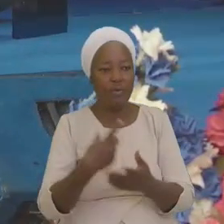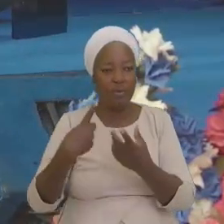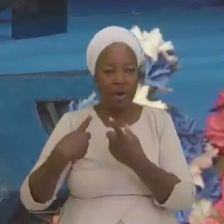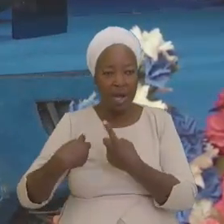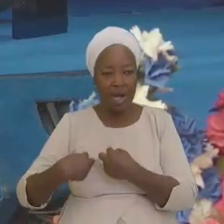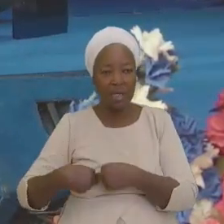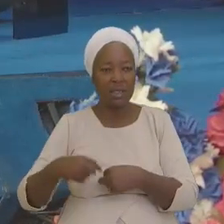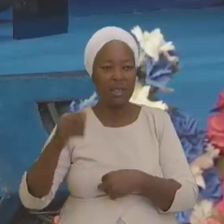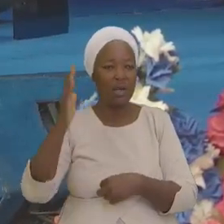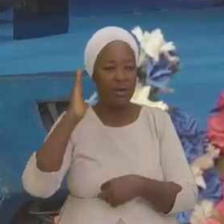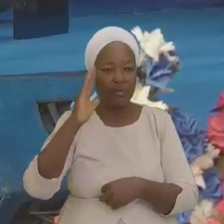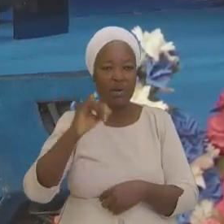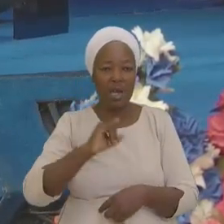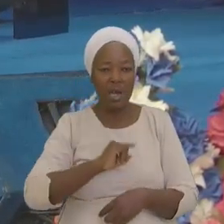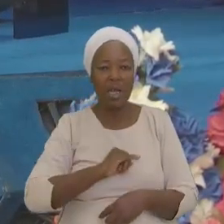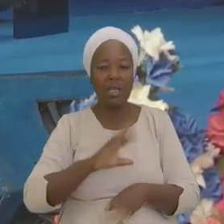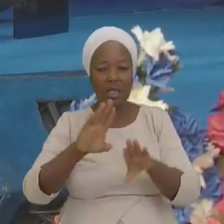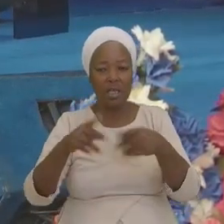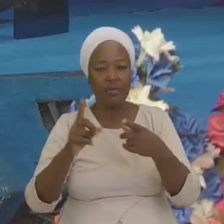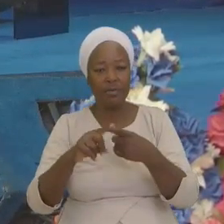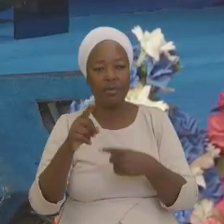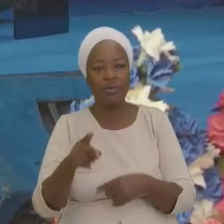I give unto you.